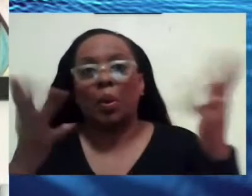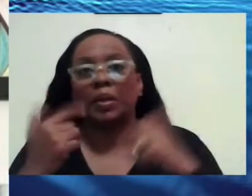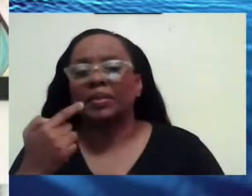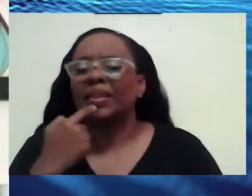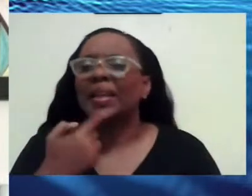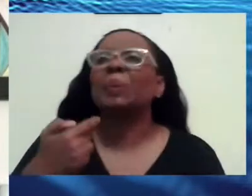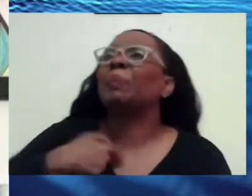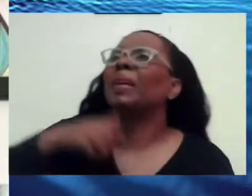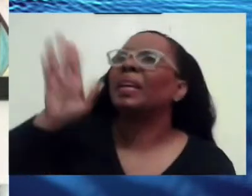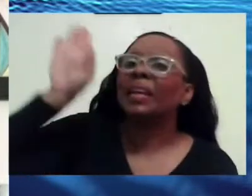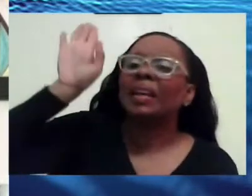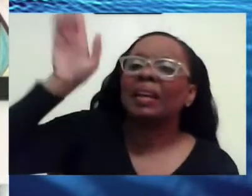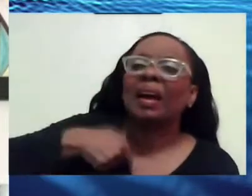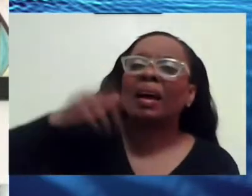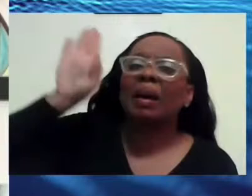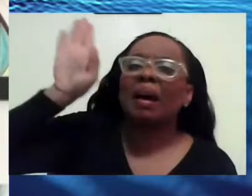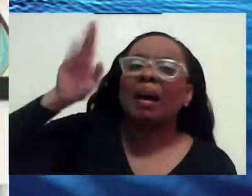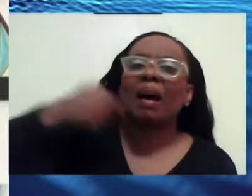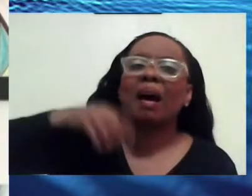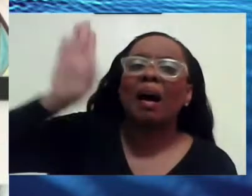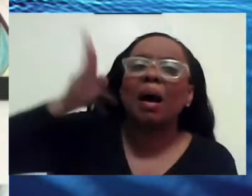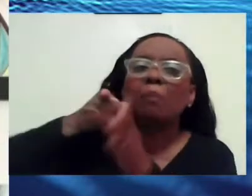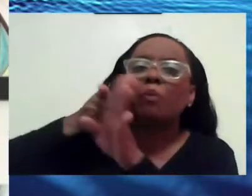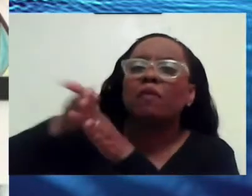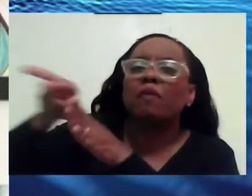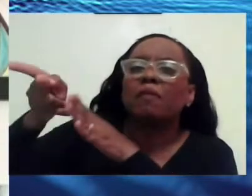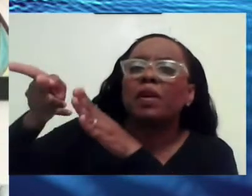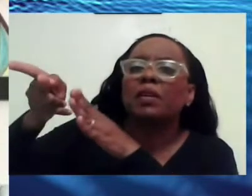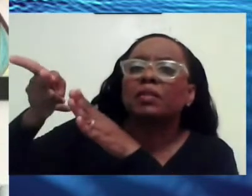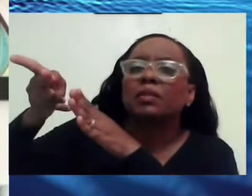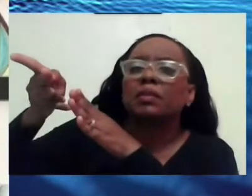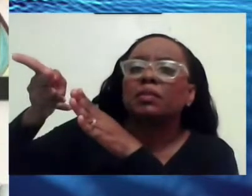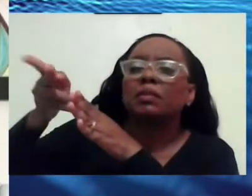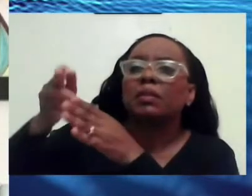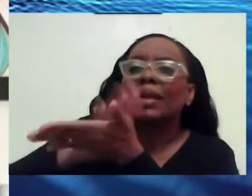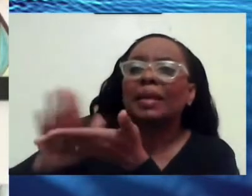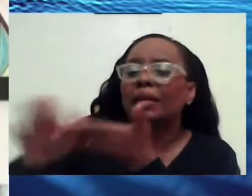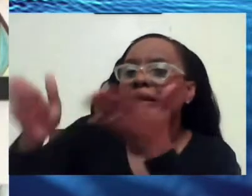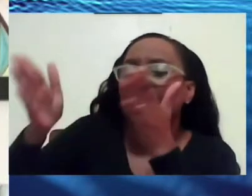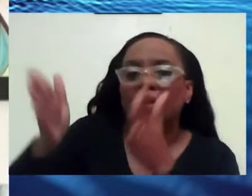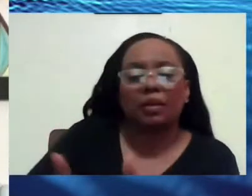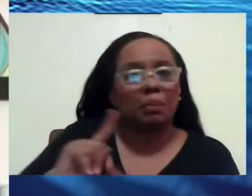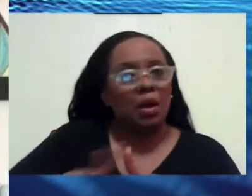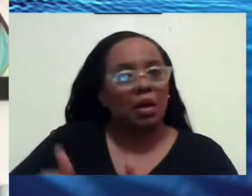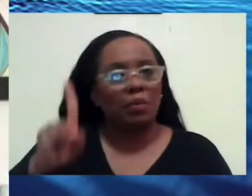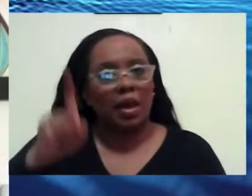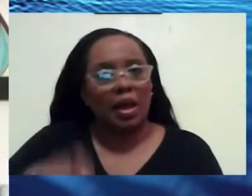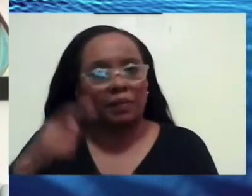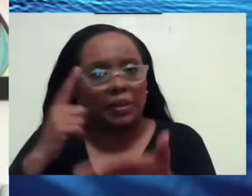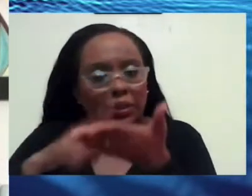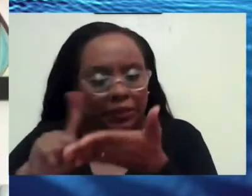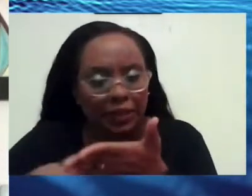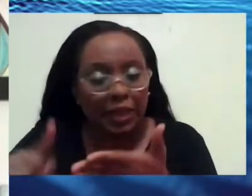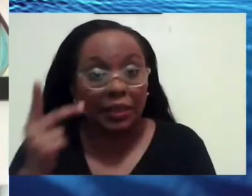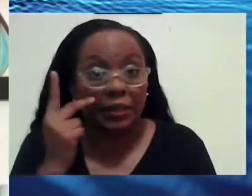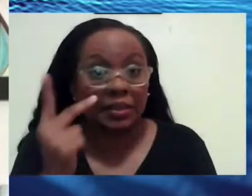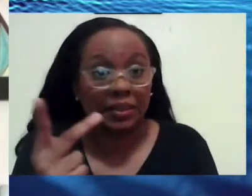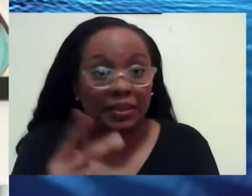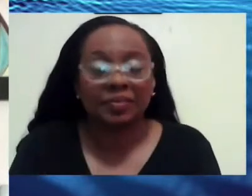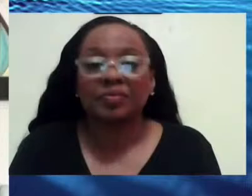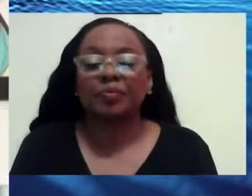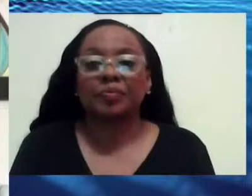do have some very clear guidelines in terms of how we propose to dispose, obviously, of the ash. And it is not just, I don't think for us it's